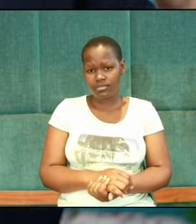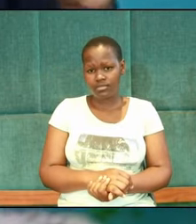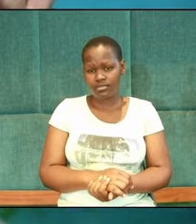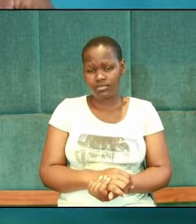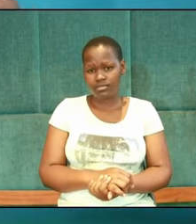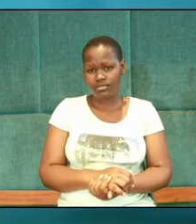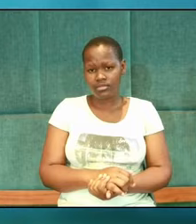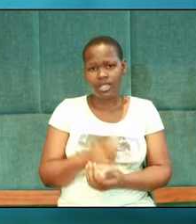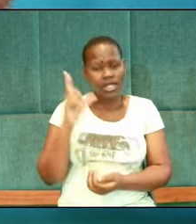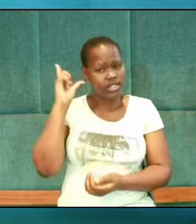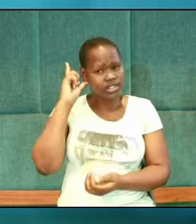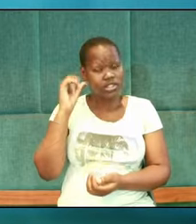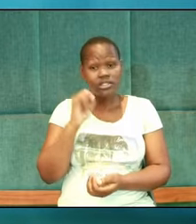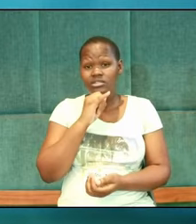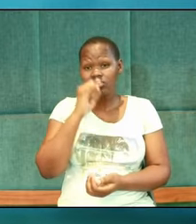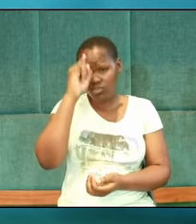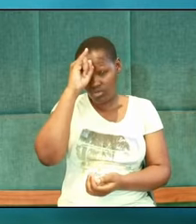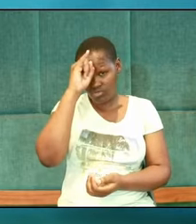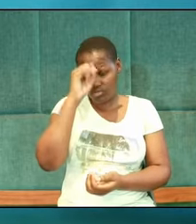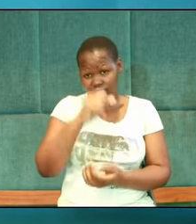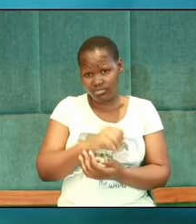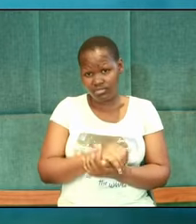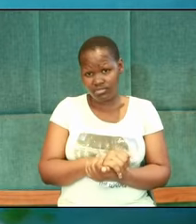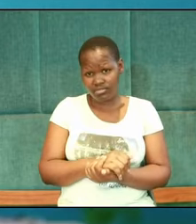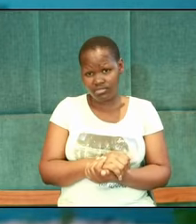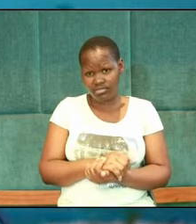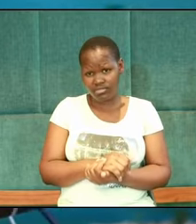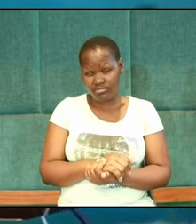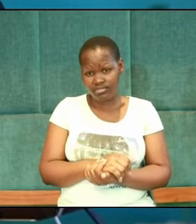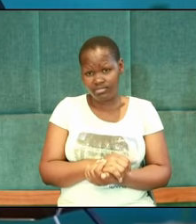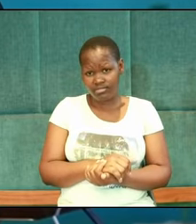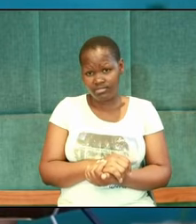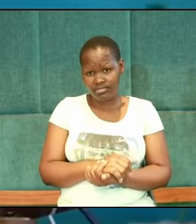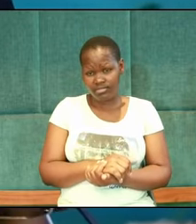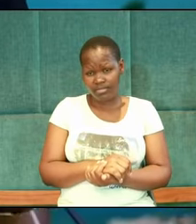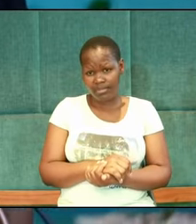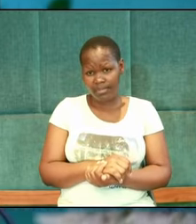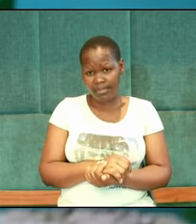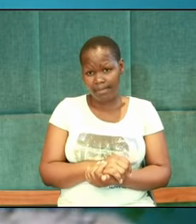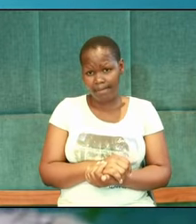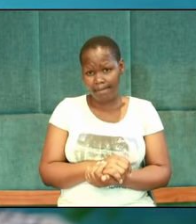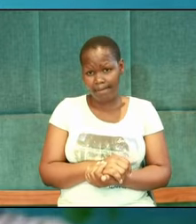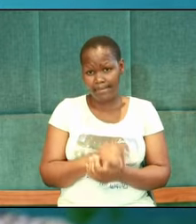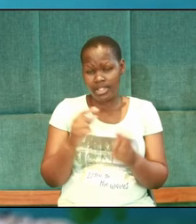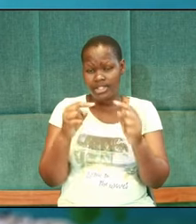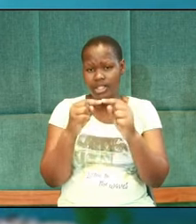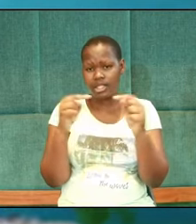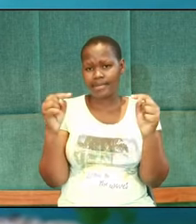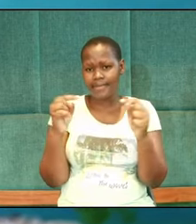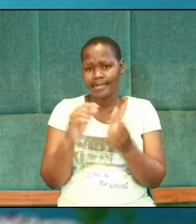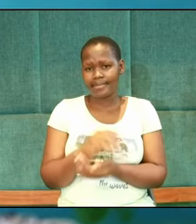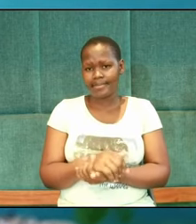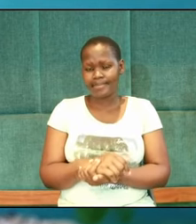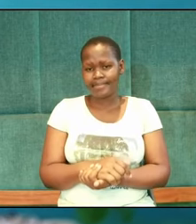Listen, ignorant is not a friend. My tone has changed today. It's an enemy.